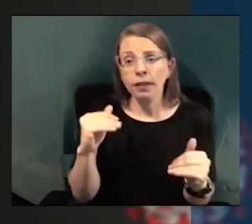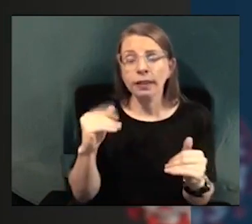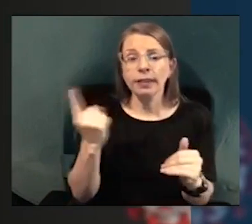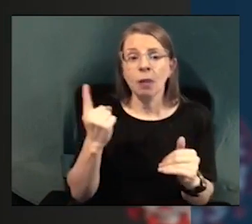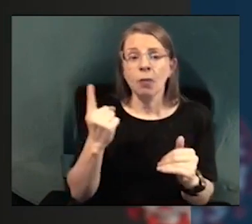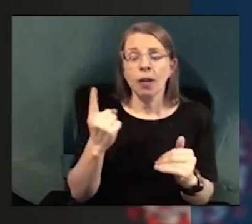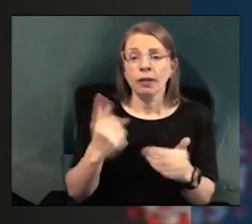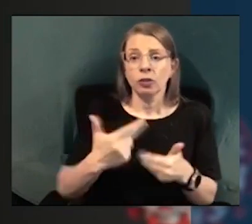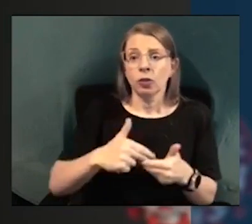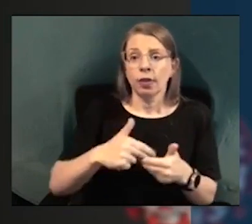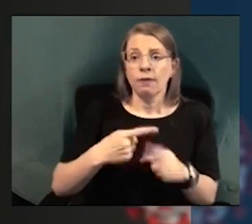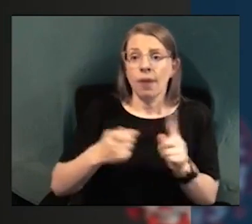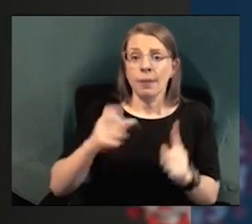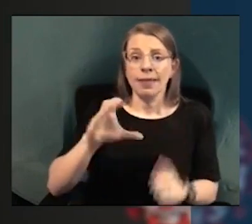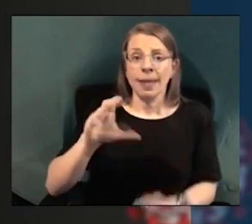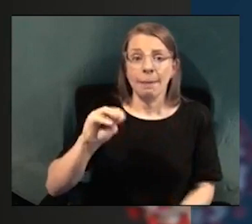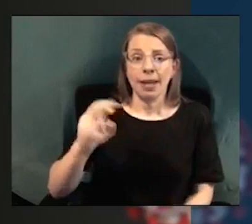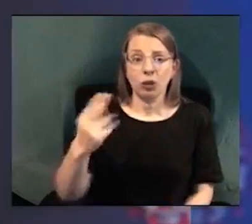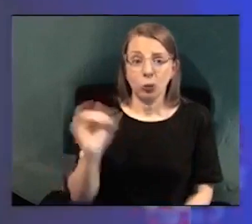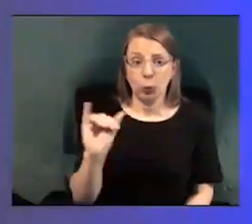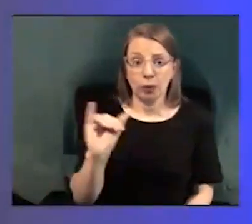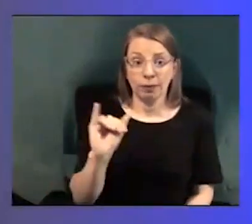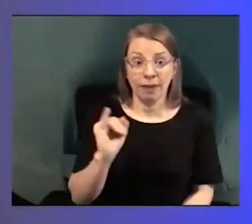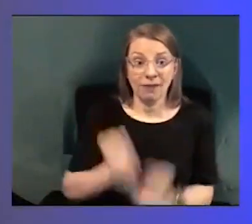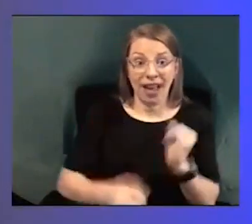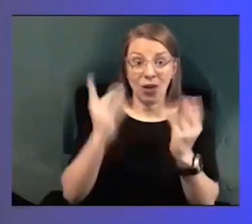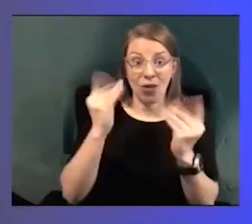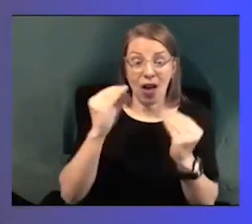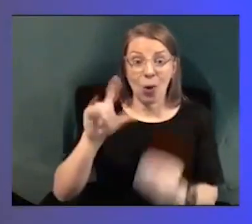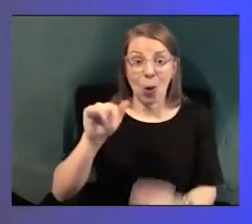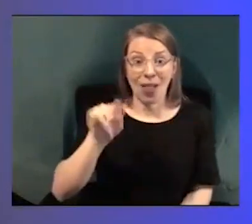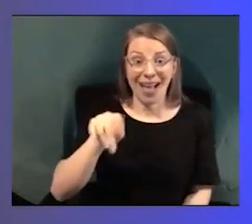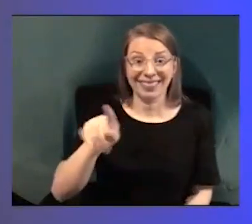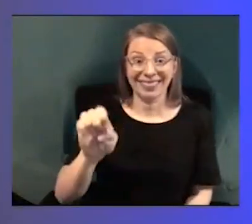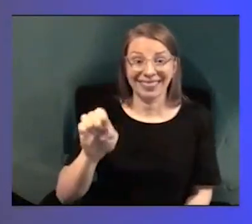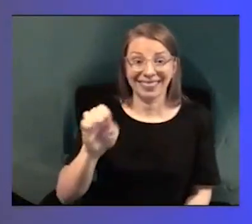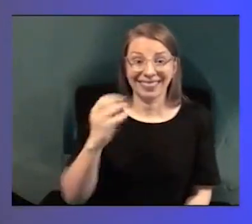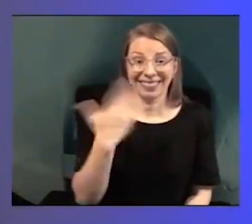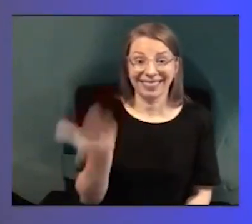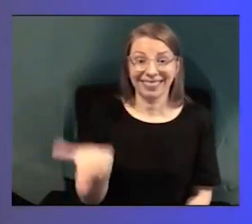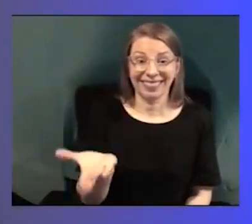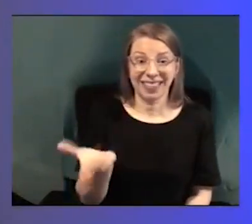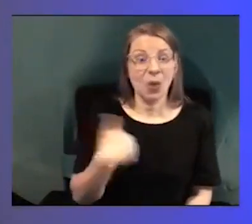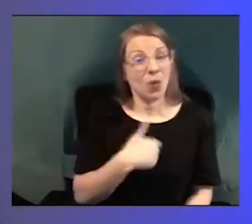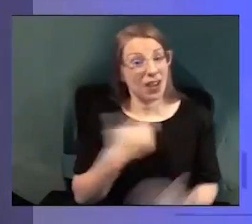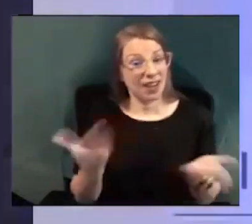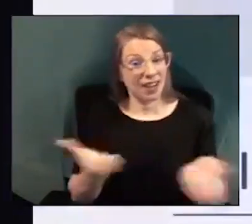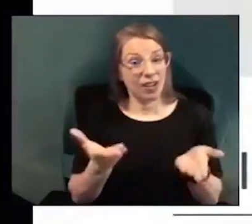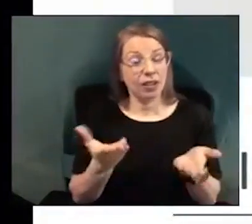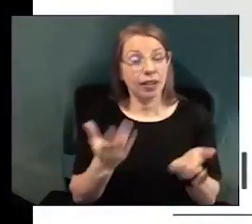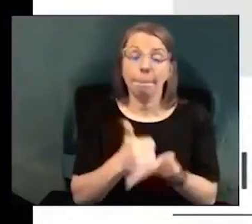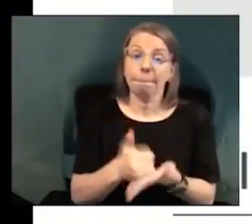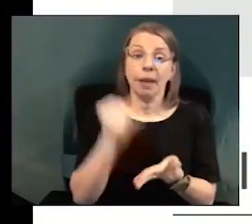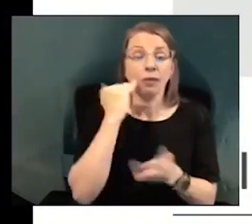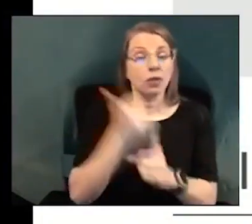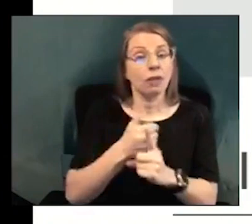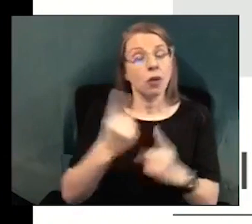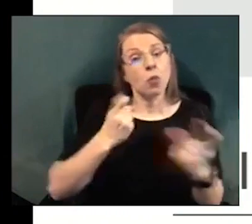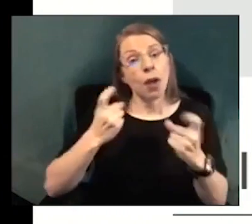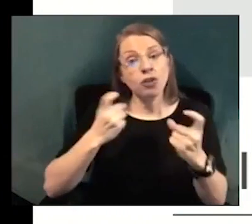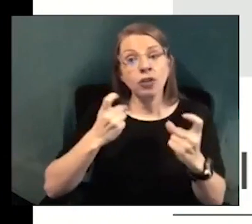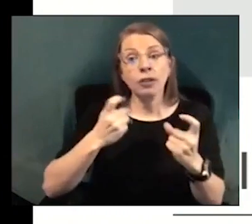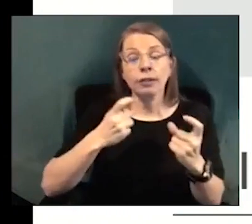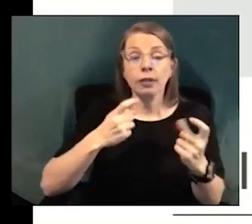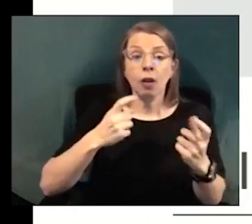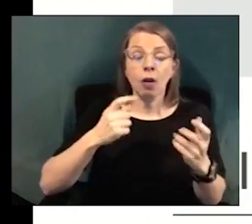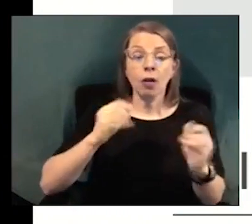us. All right, team, final thoughts. Colette. We're here to help, right? If you have a question, if you are surprised by anything